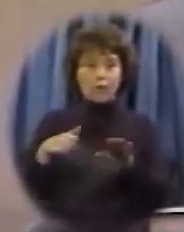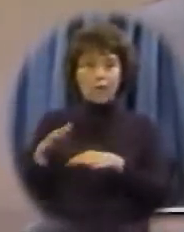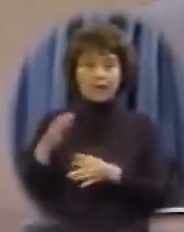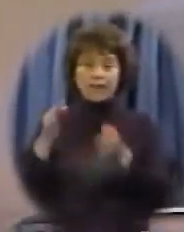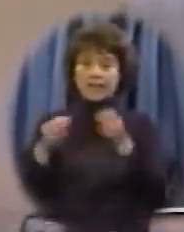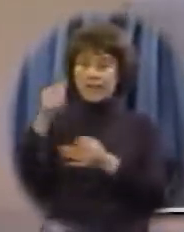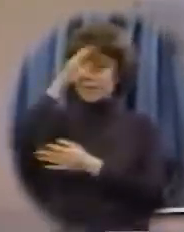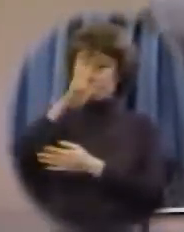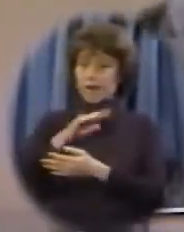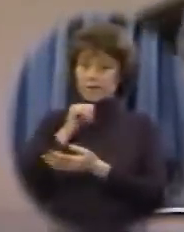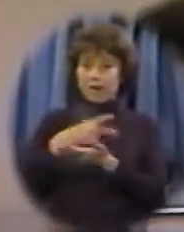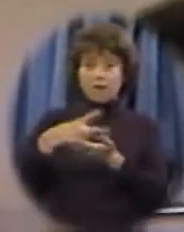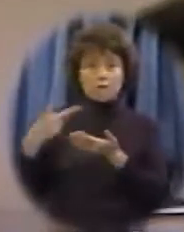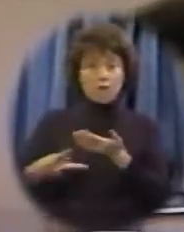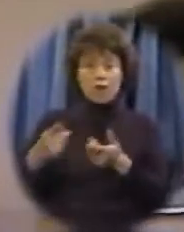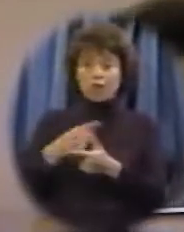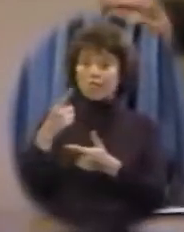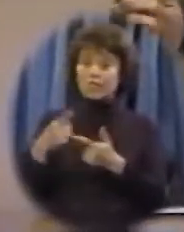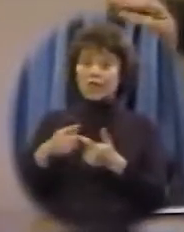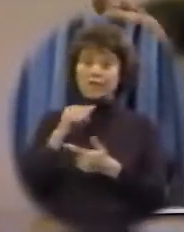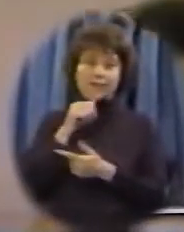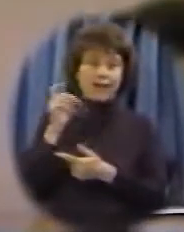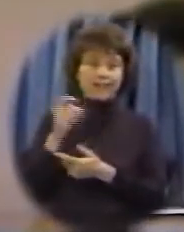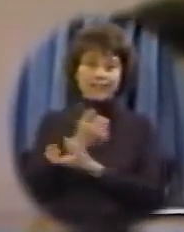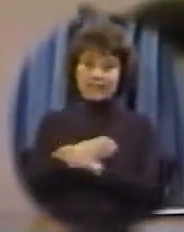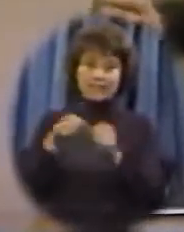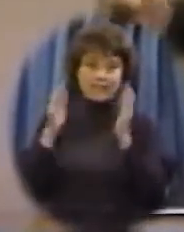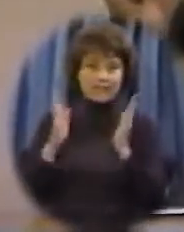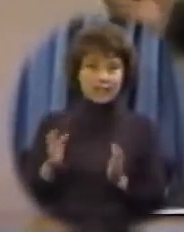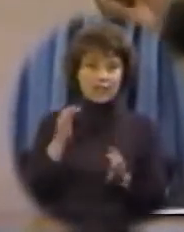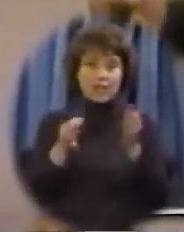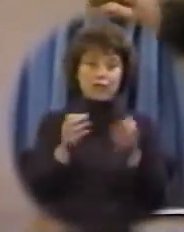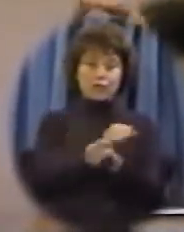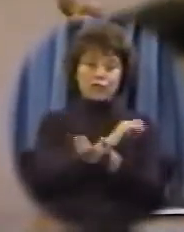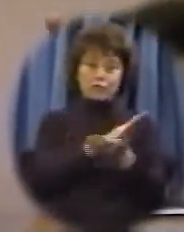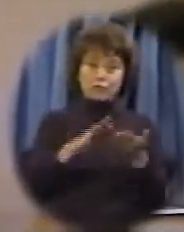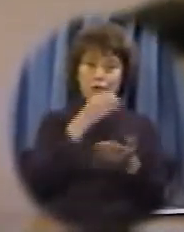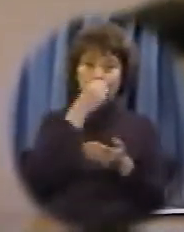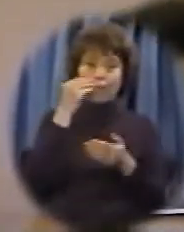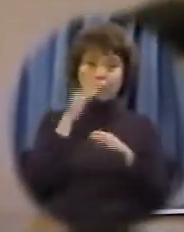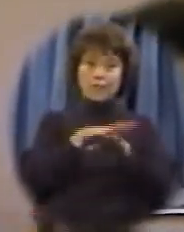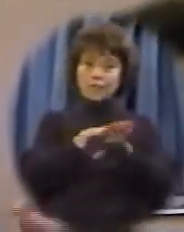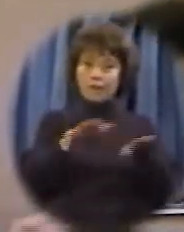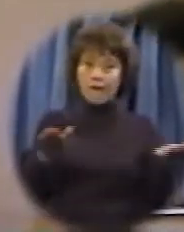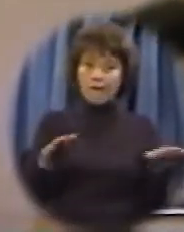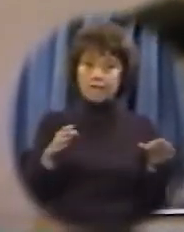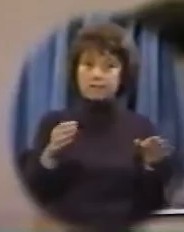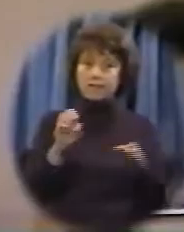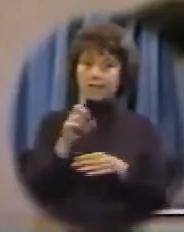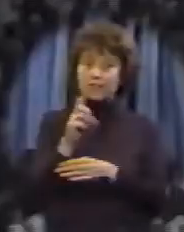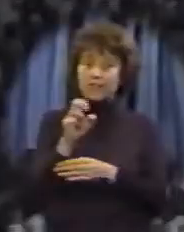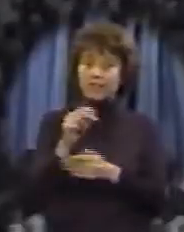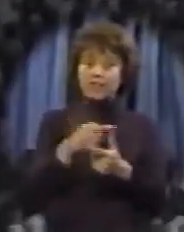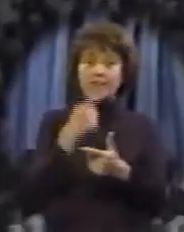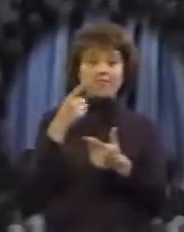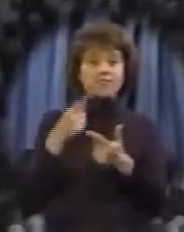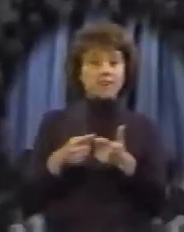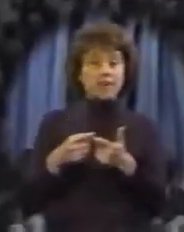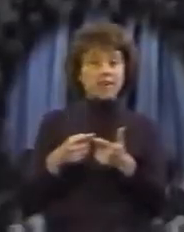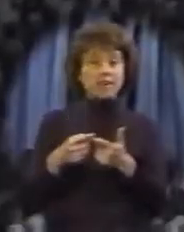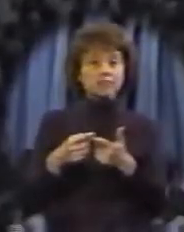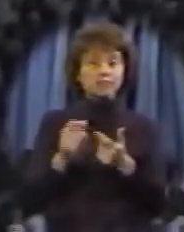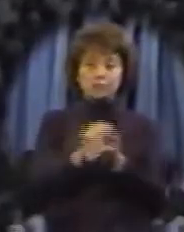sin? Therefore, when you destroy the Garden of Eden, you have chopped down the need for the cross of Christ. Right. You have chopped